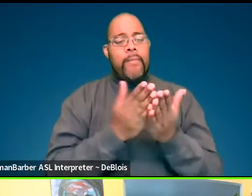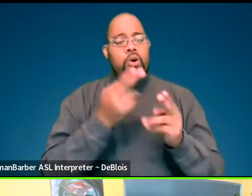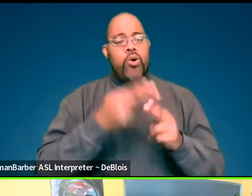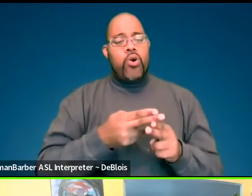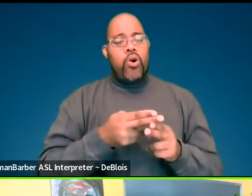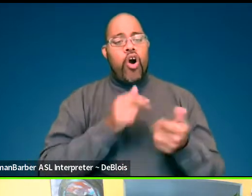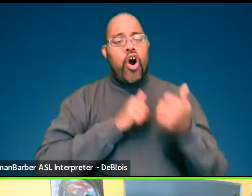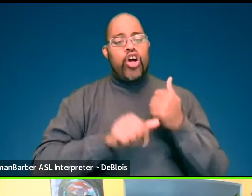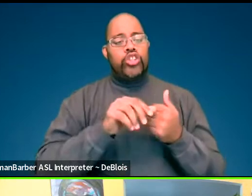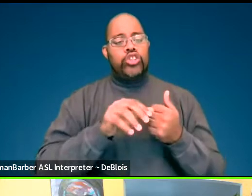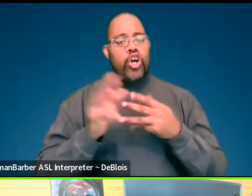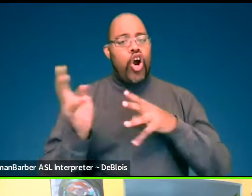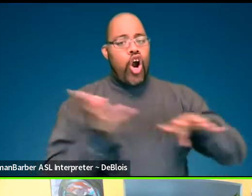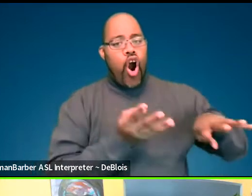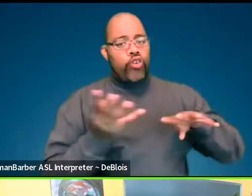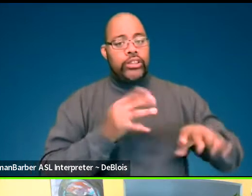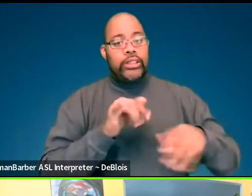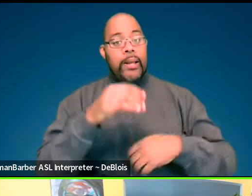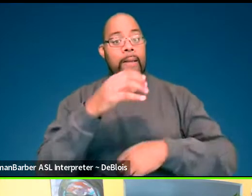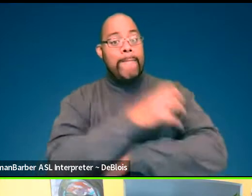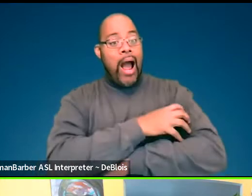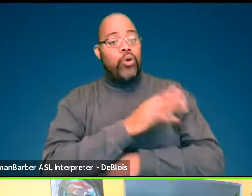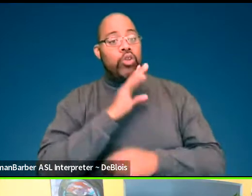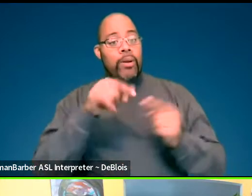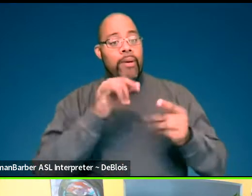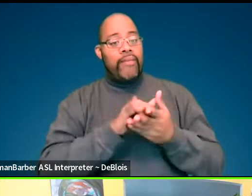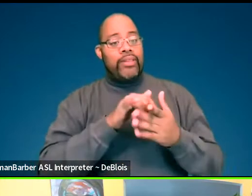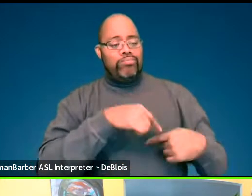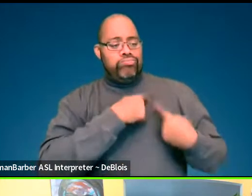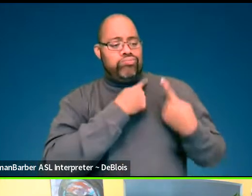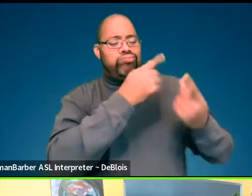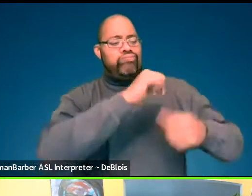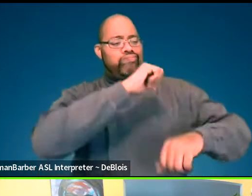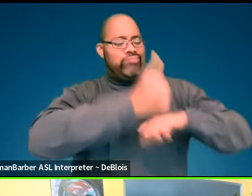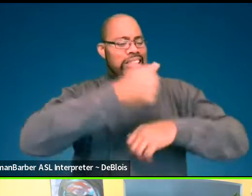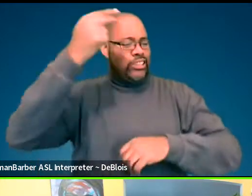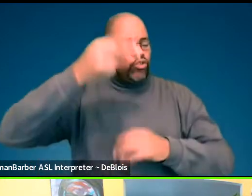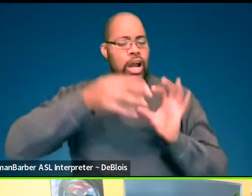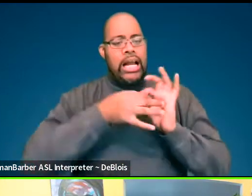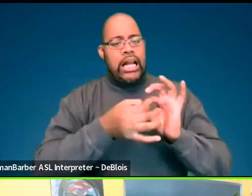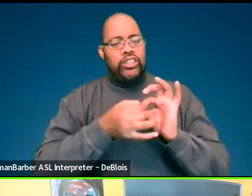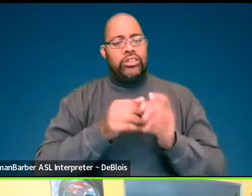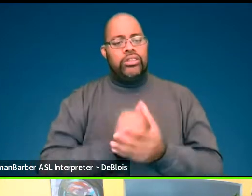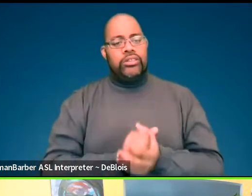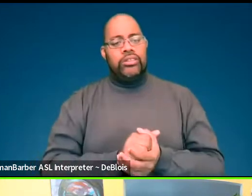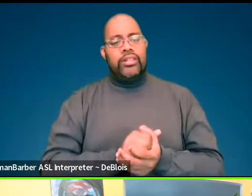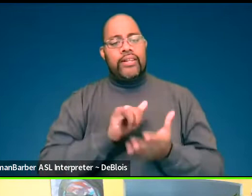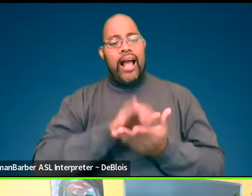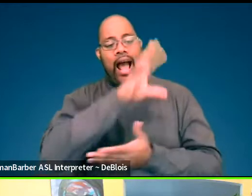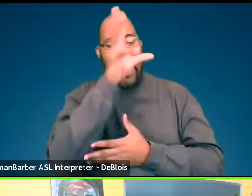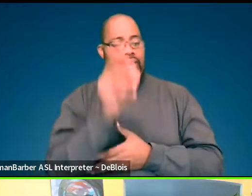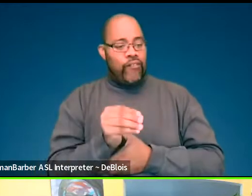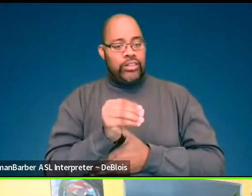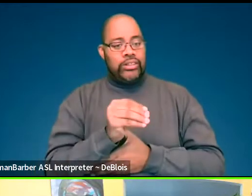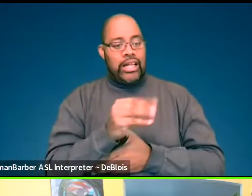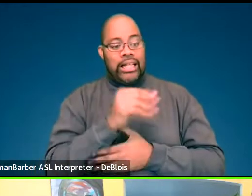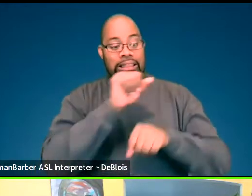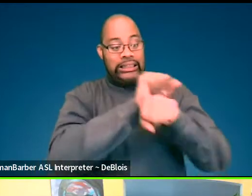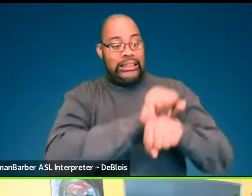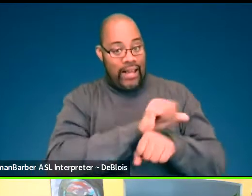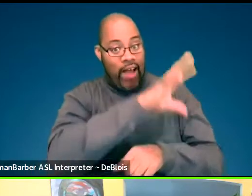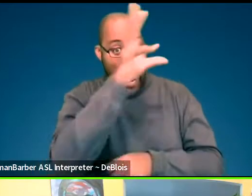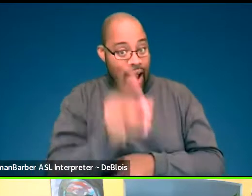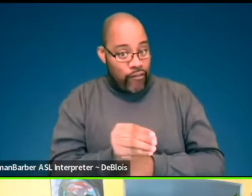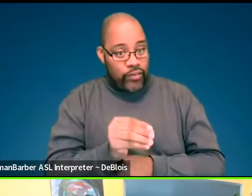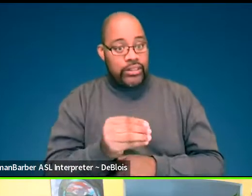Undercurrents of Power that talks about the longstanding historic connections that Africans, enslaved Africans,